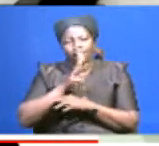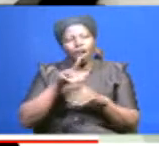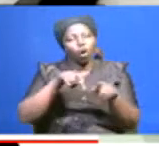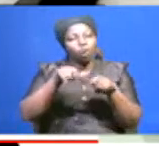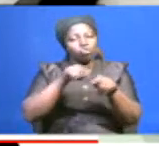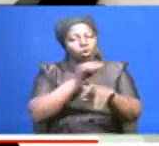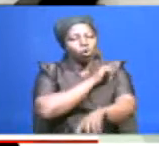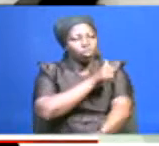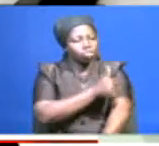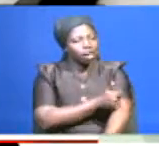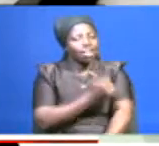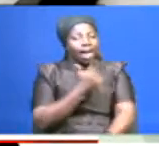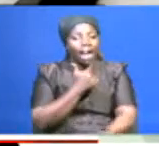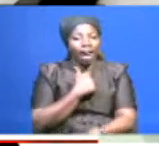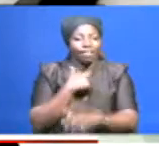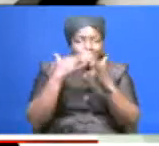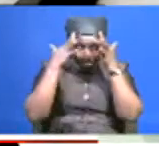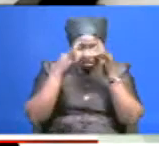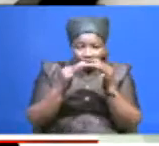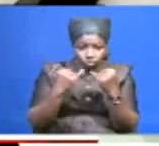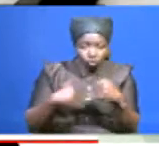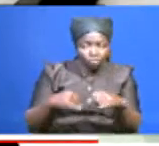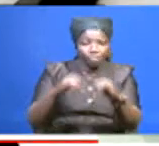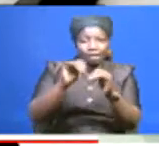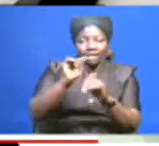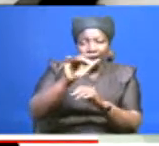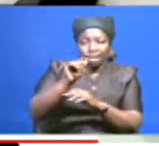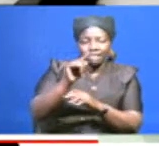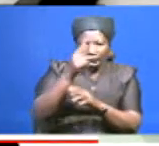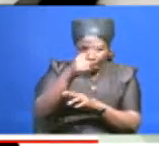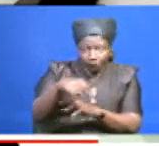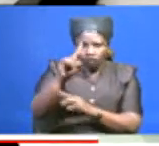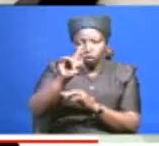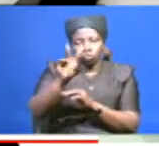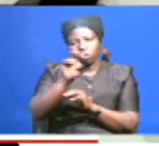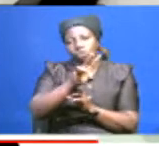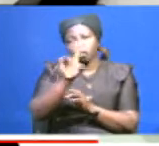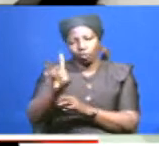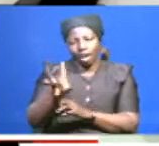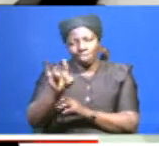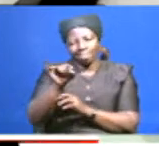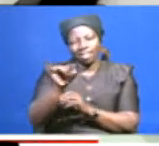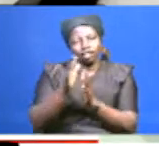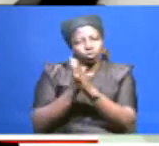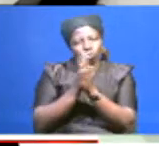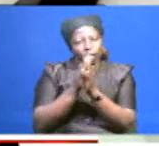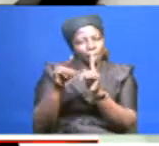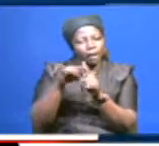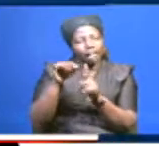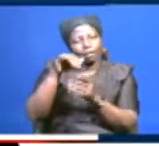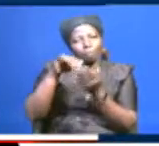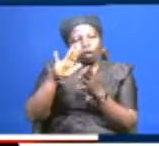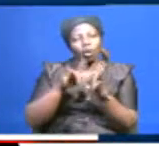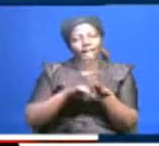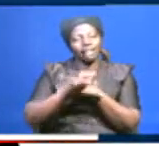of the act that was passed way back in 2021. This and more in our county news roundup.